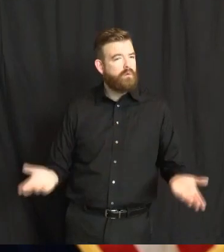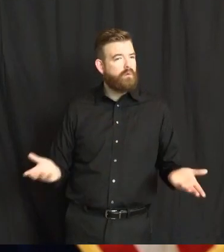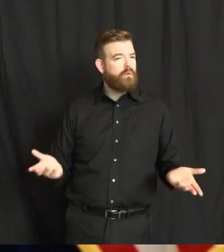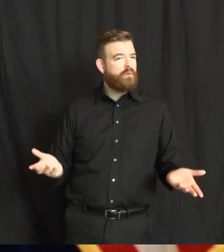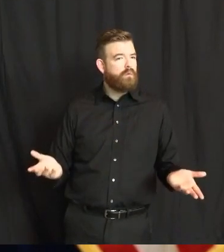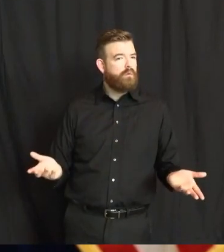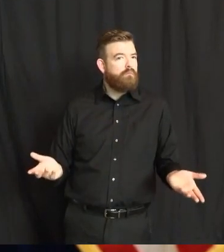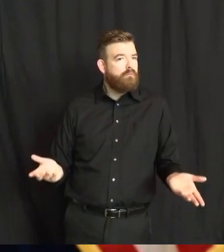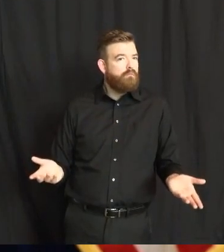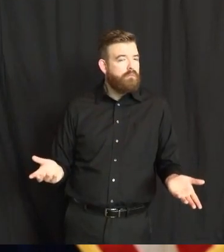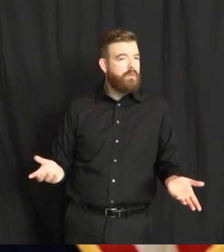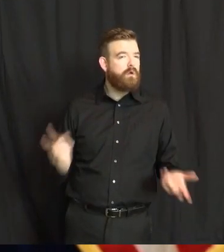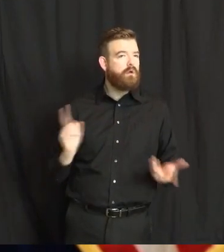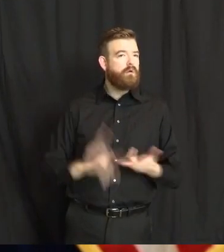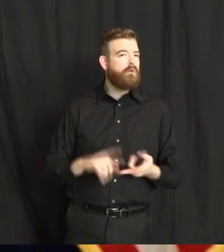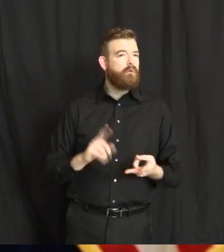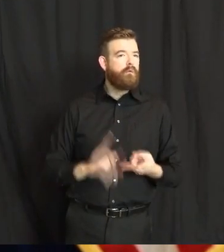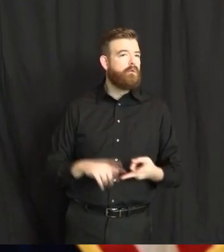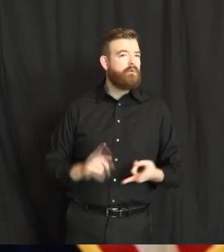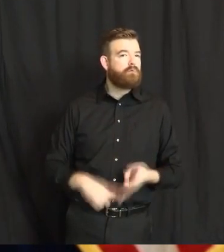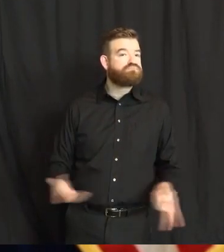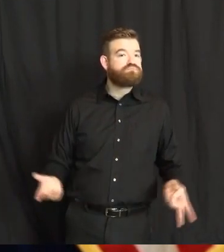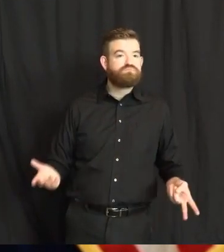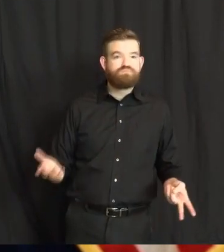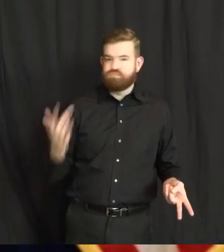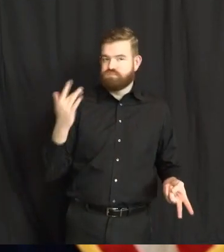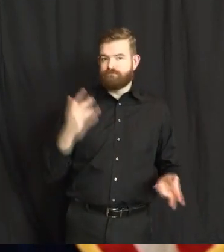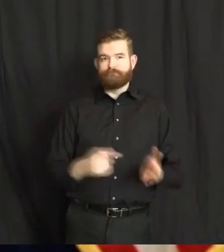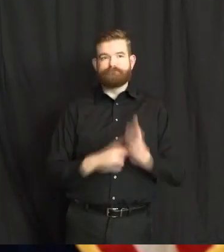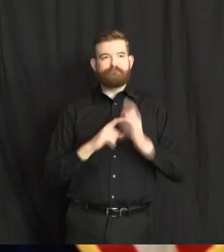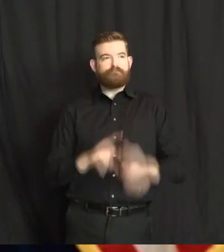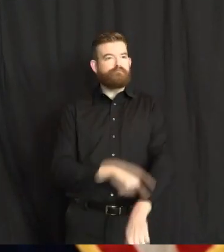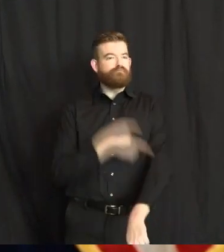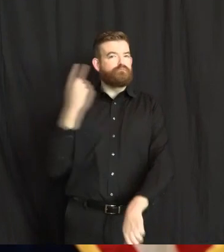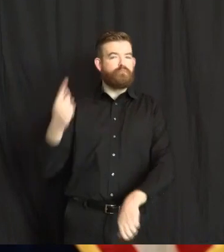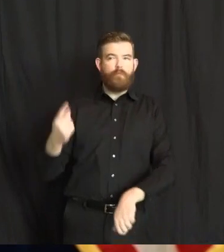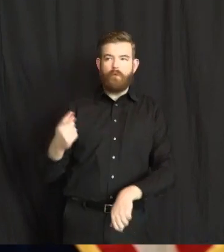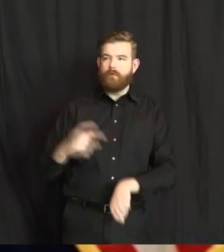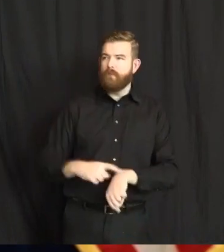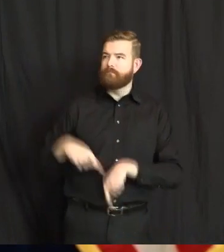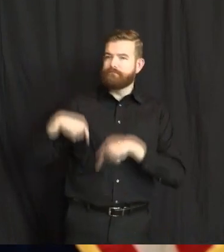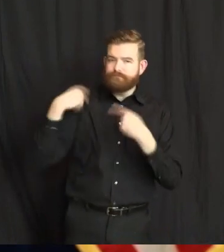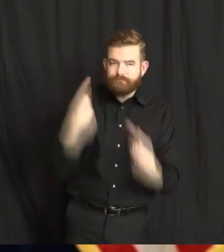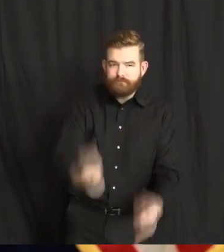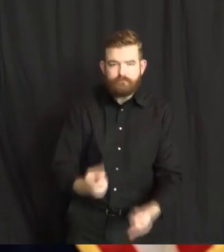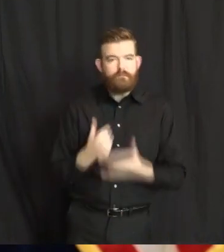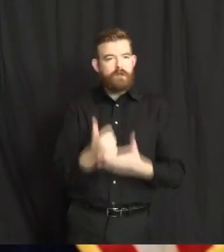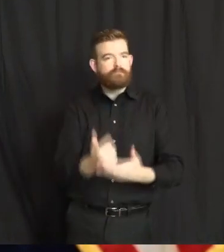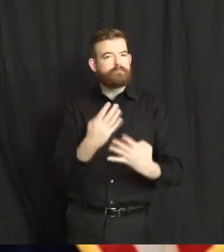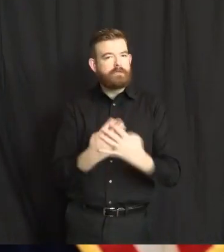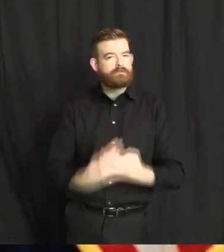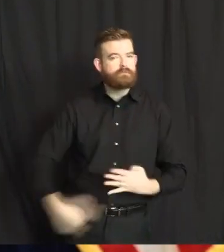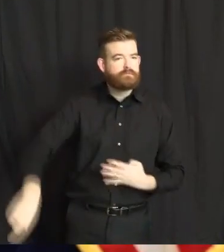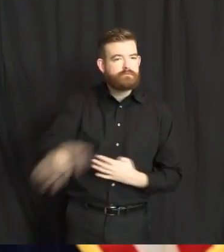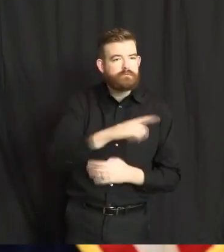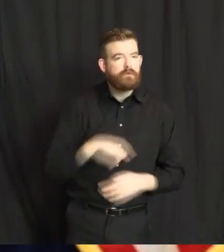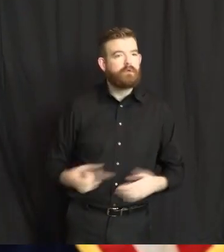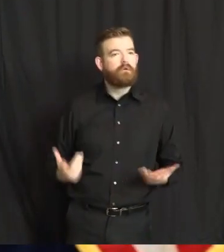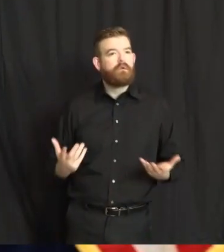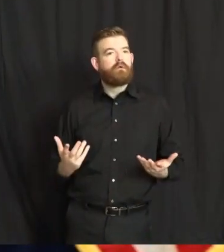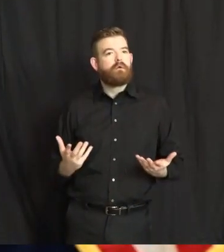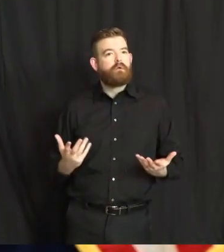general, why has this taken so long? People had made, people have been warning that this was going to